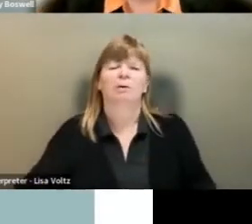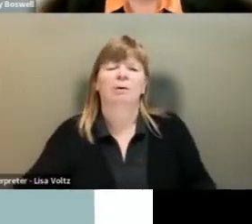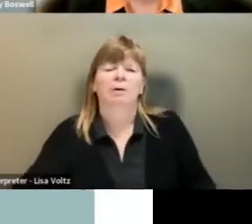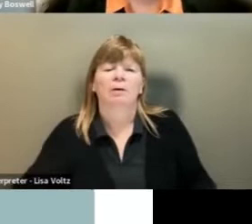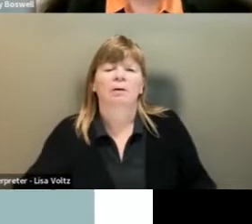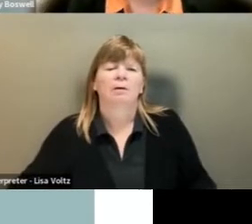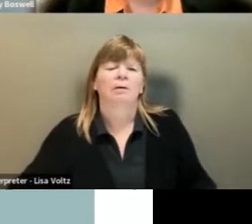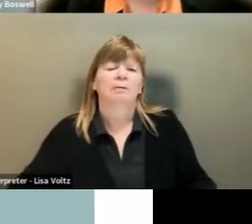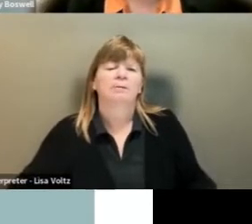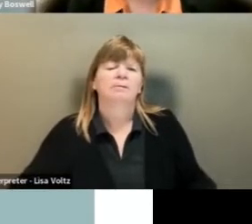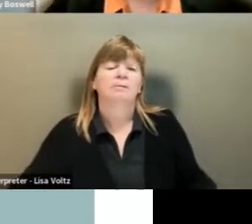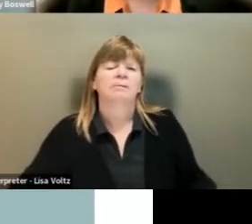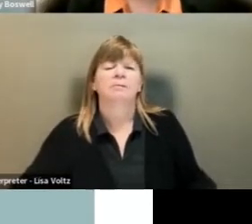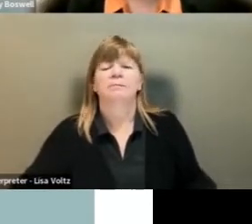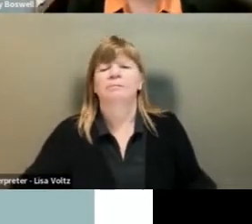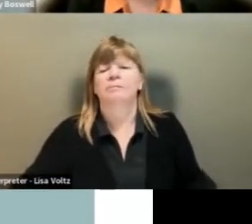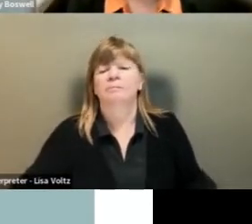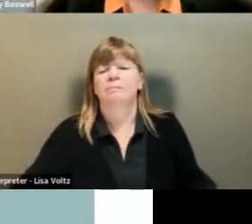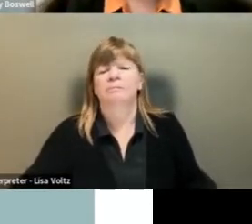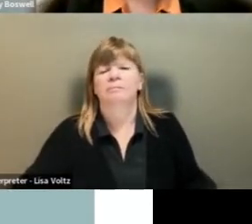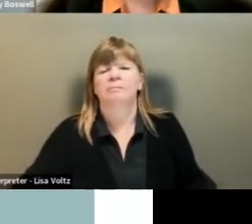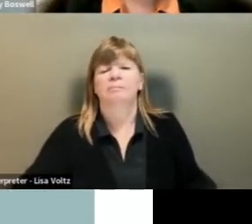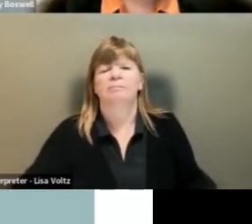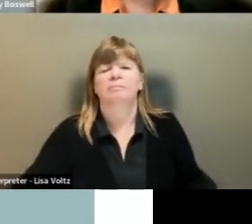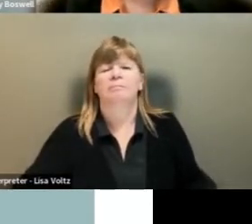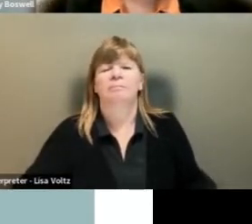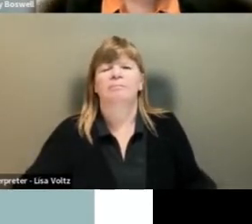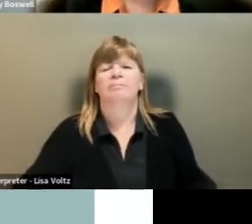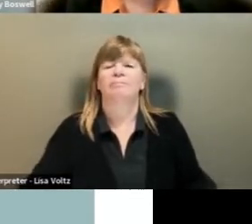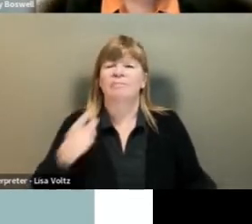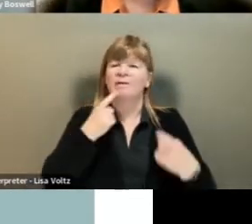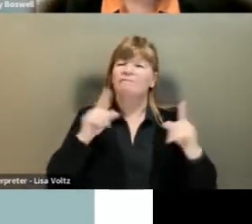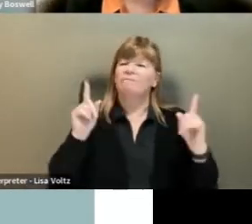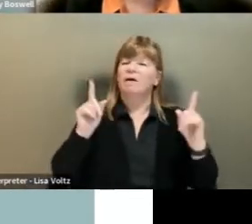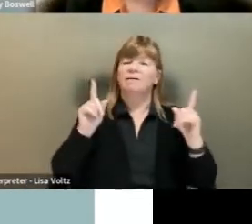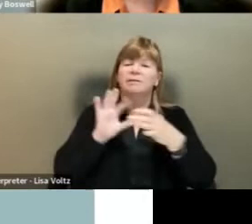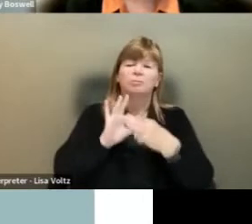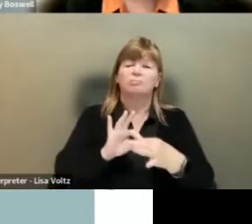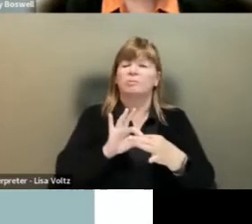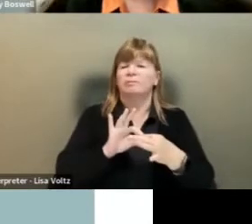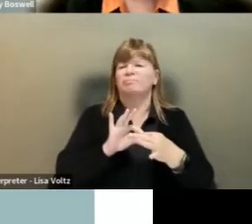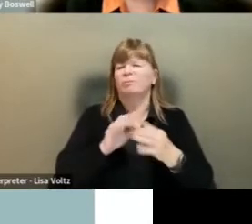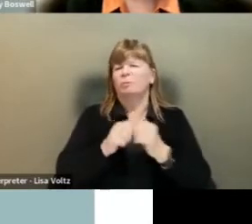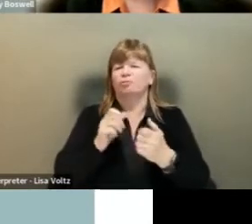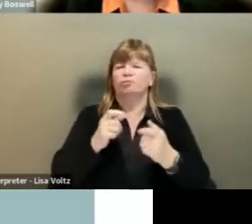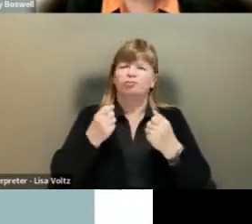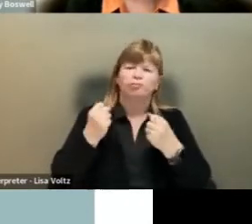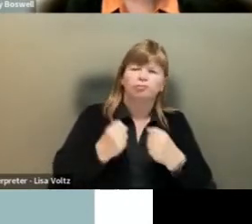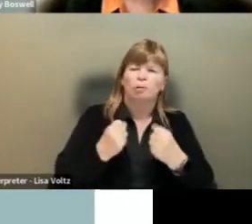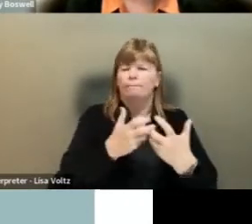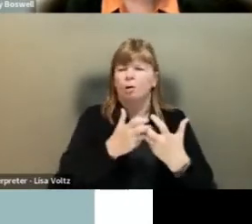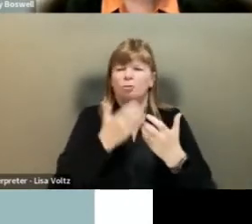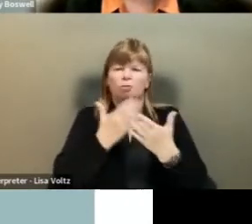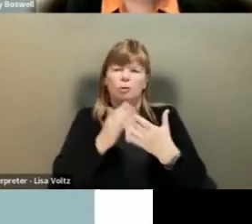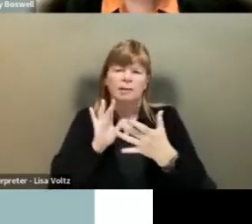Effective initiatives, as you all well know, begin with strong partnerships, making good connections and relationships